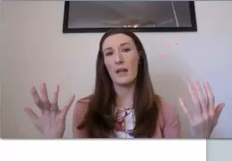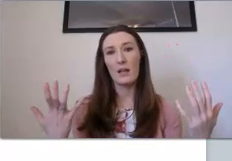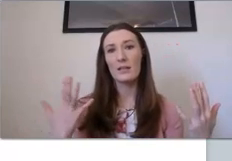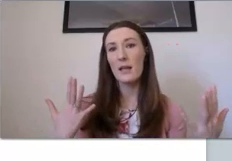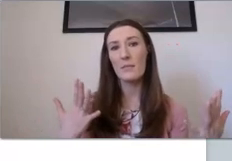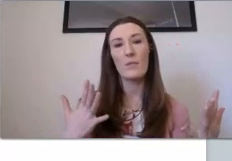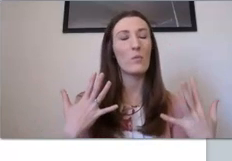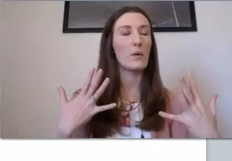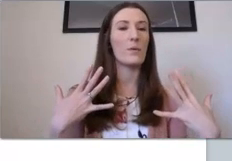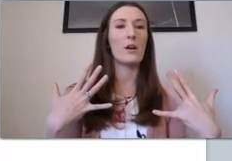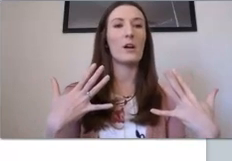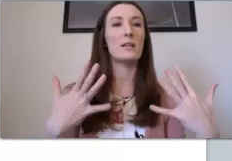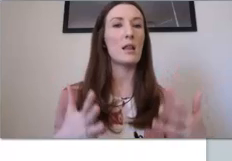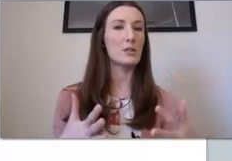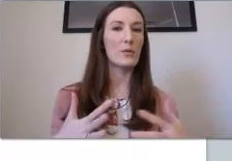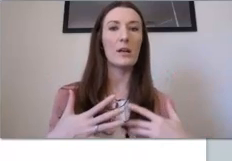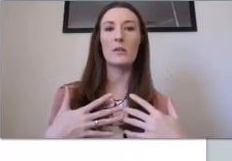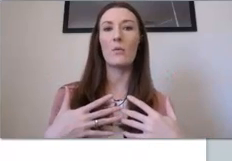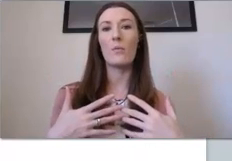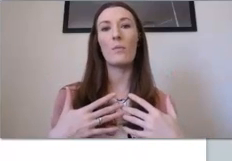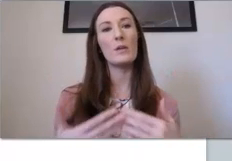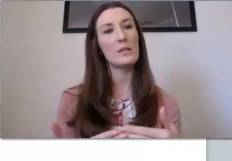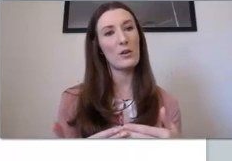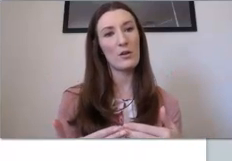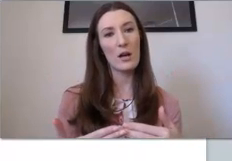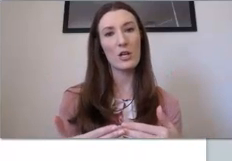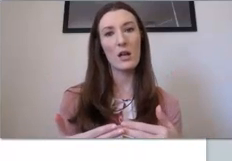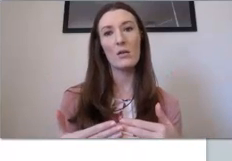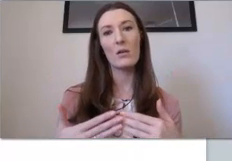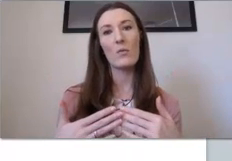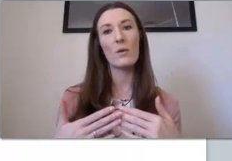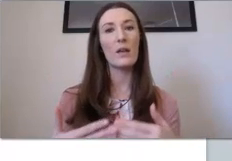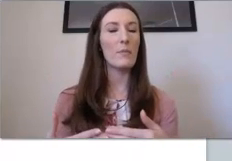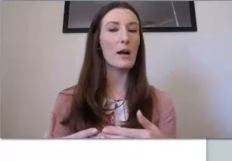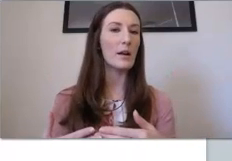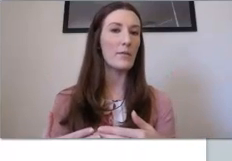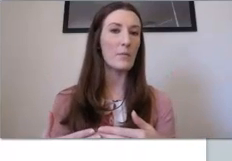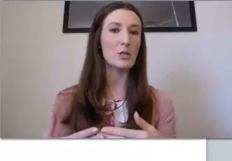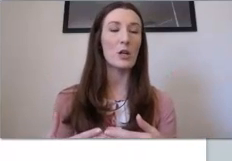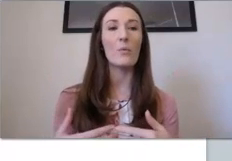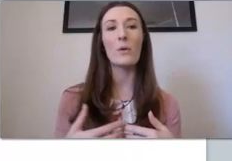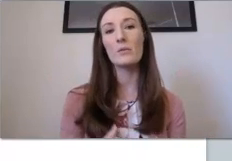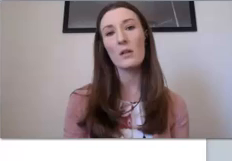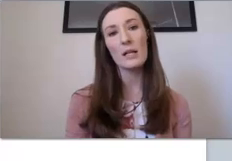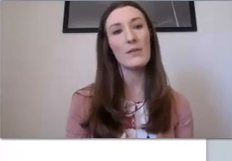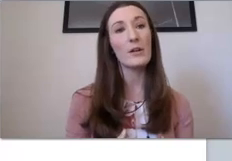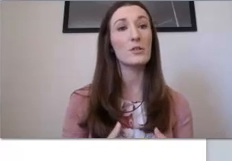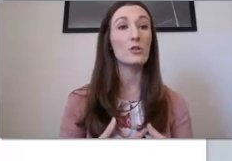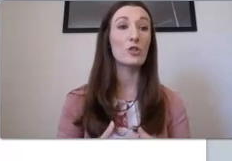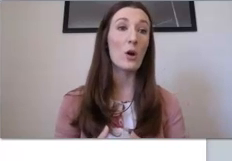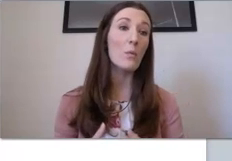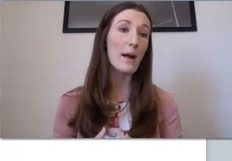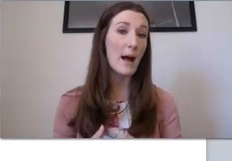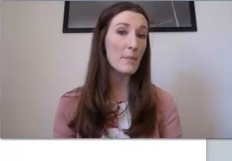same thing. Same when we're telling stories, we use an introduction, we give background information, we use classifiers